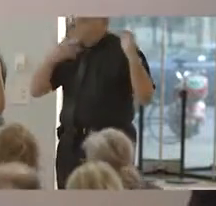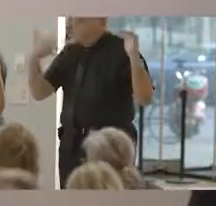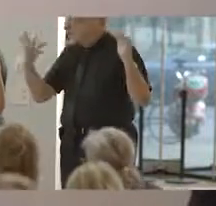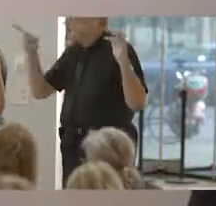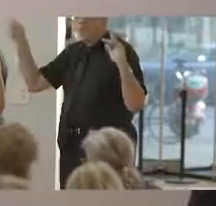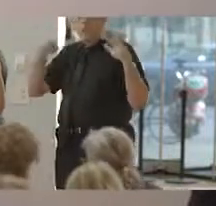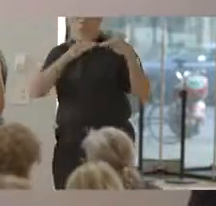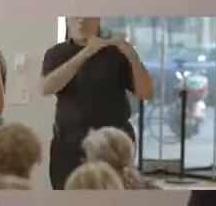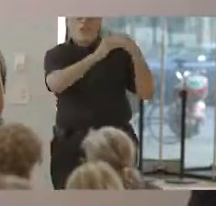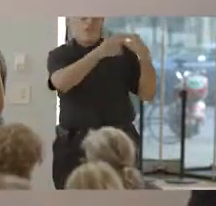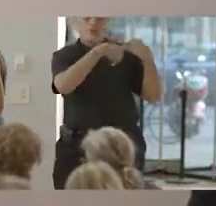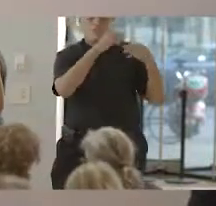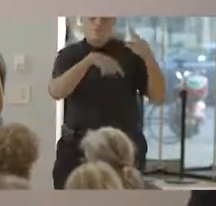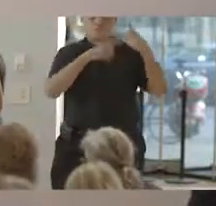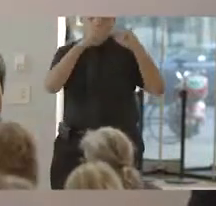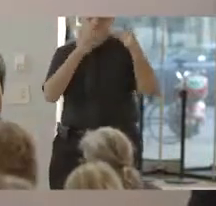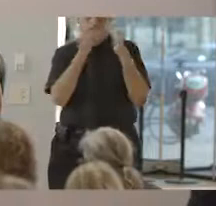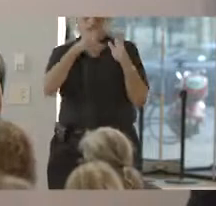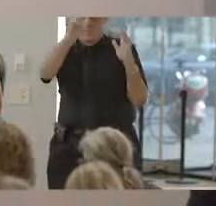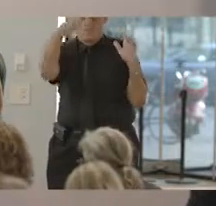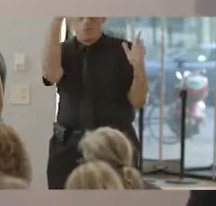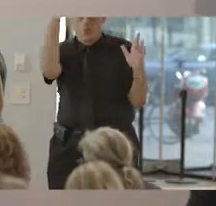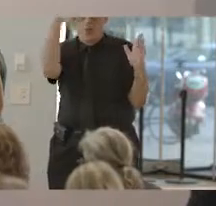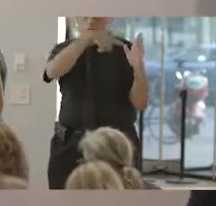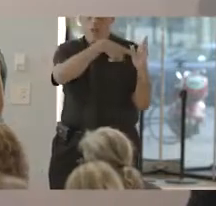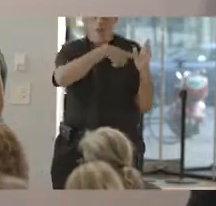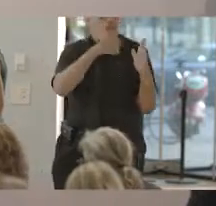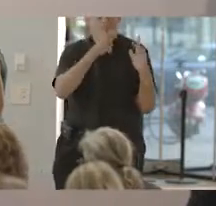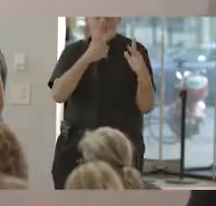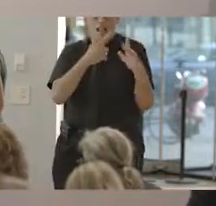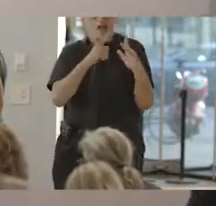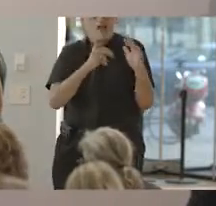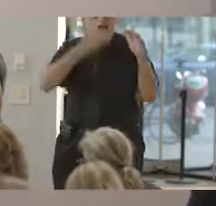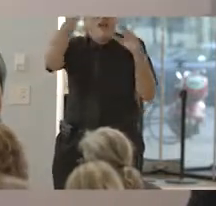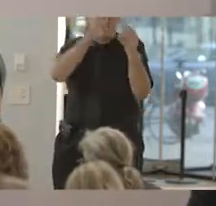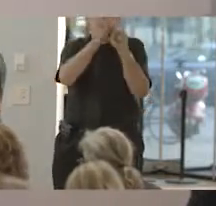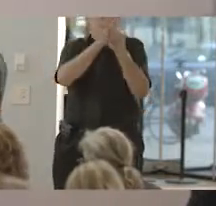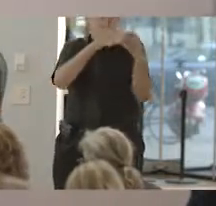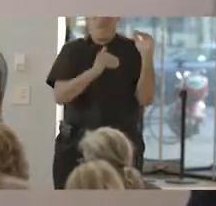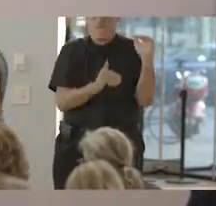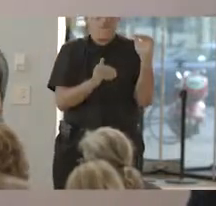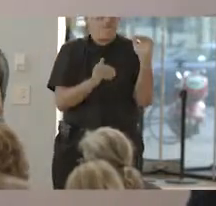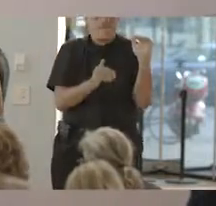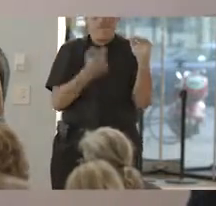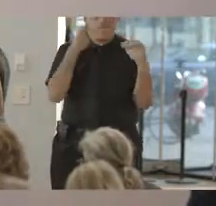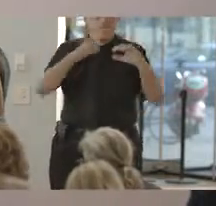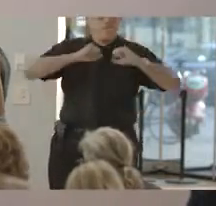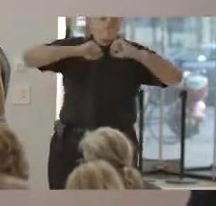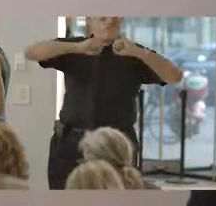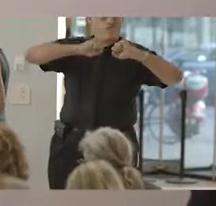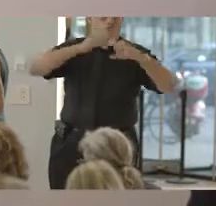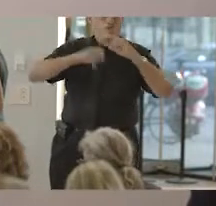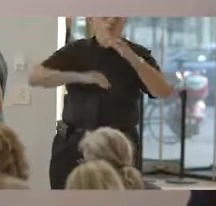The platform needs to be reconstructed because it's not at sufficient elevation to create for a resilient flood